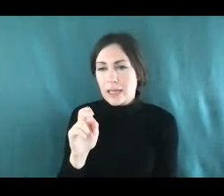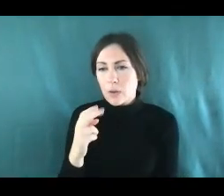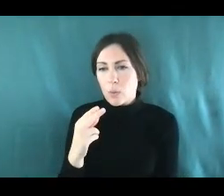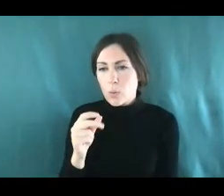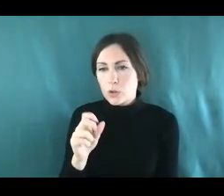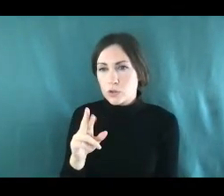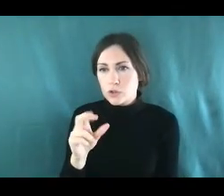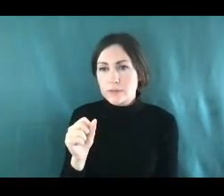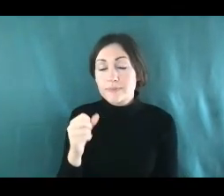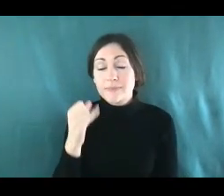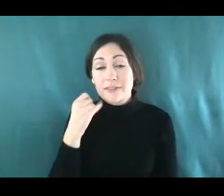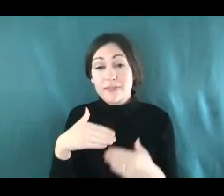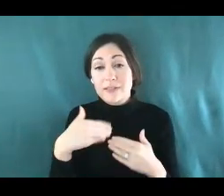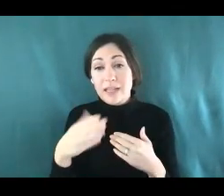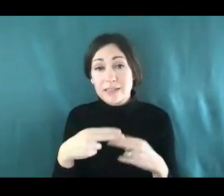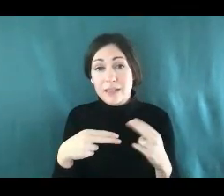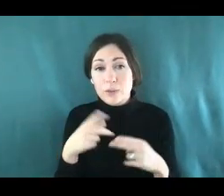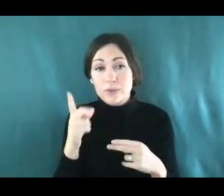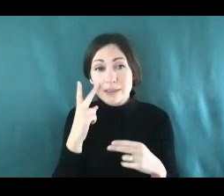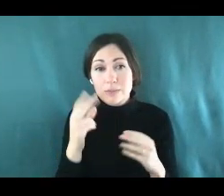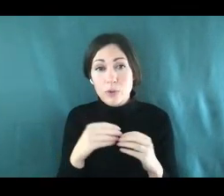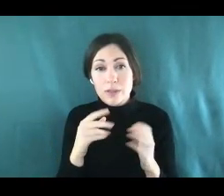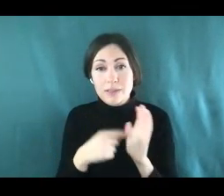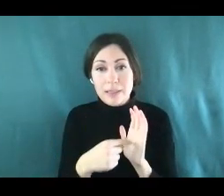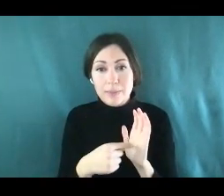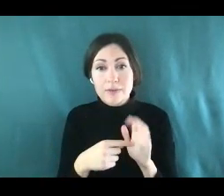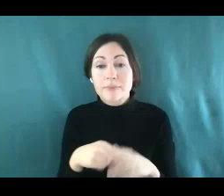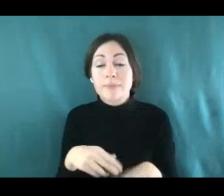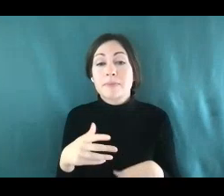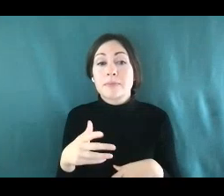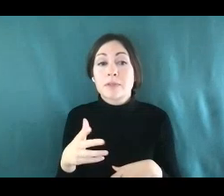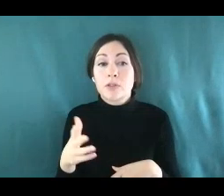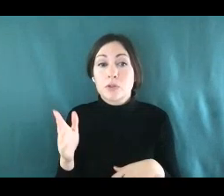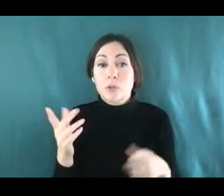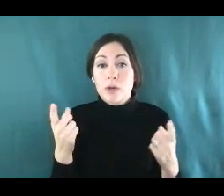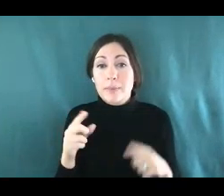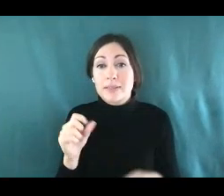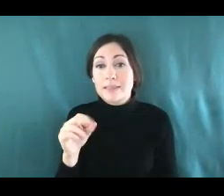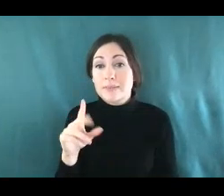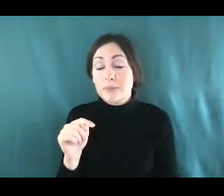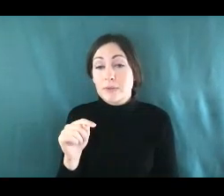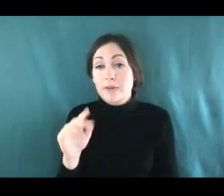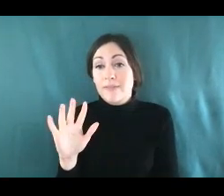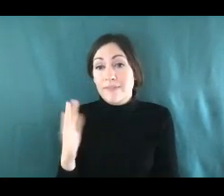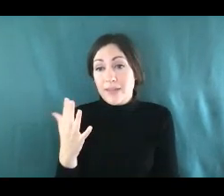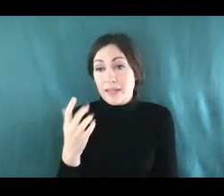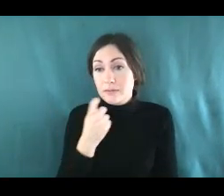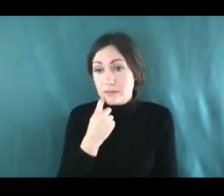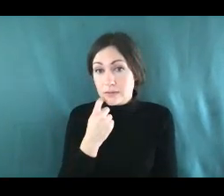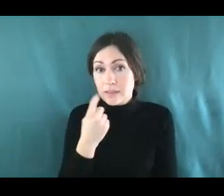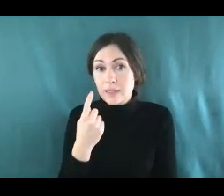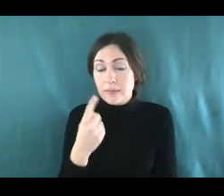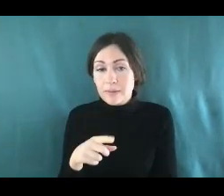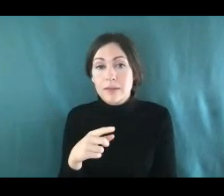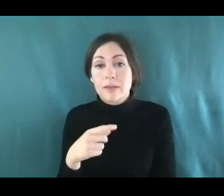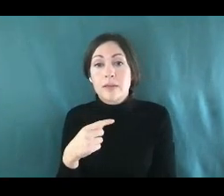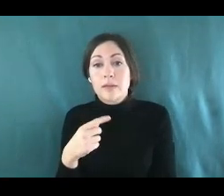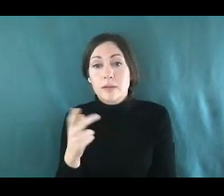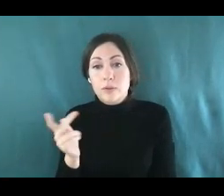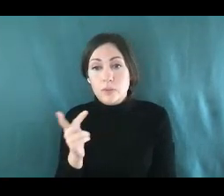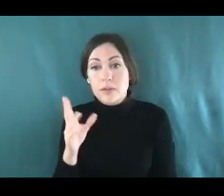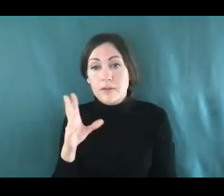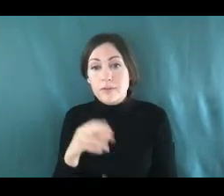examples of that. On September 5th, there's an example where we were a part